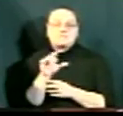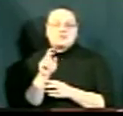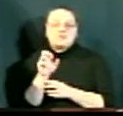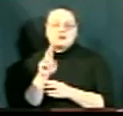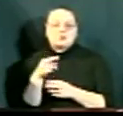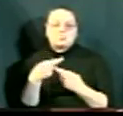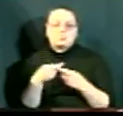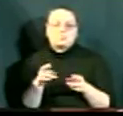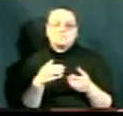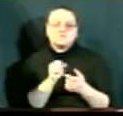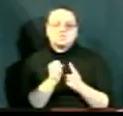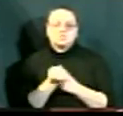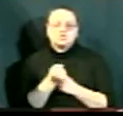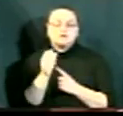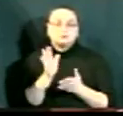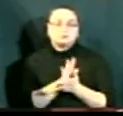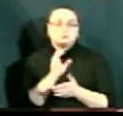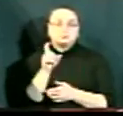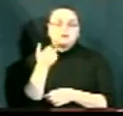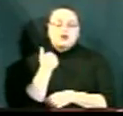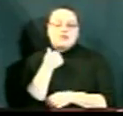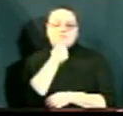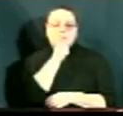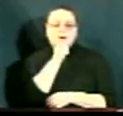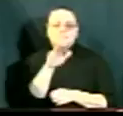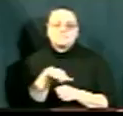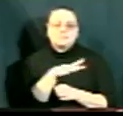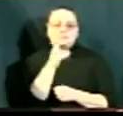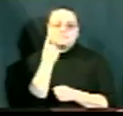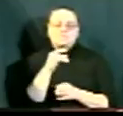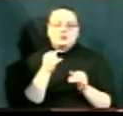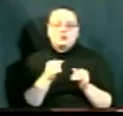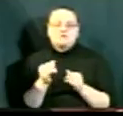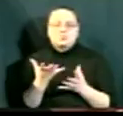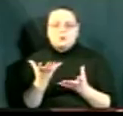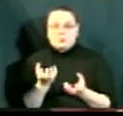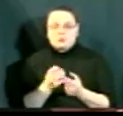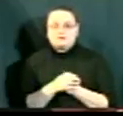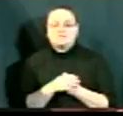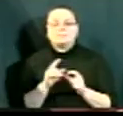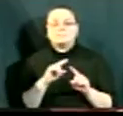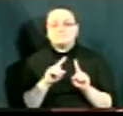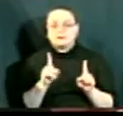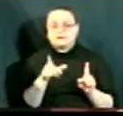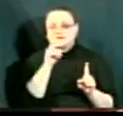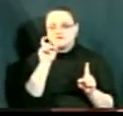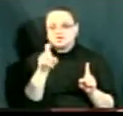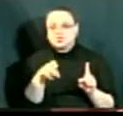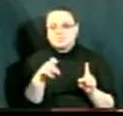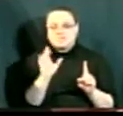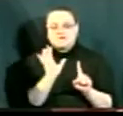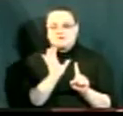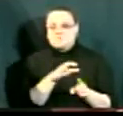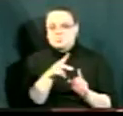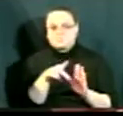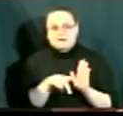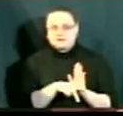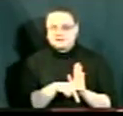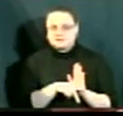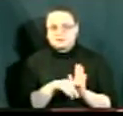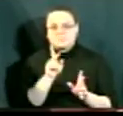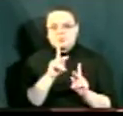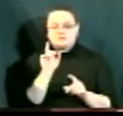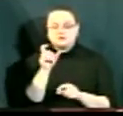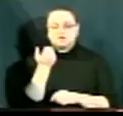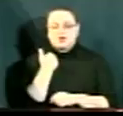situation, school should have a private space for individuals who want it. However, this should not be a forced policy, and people